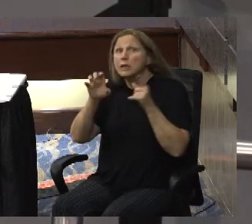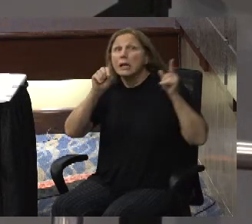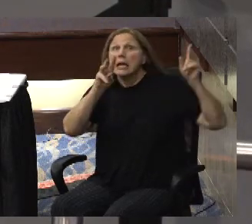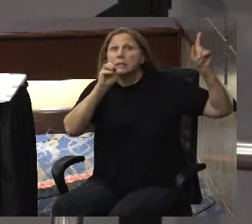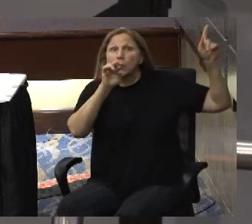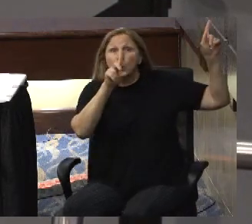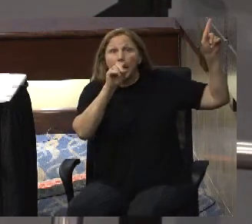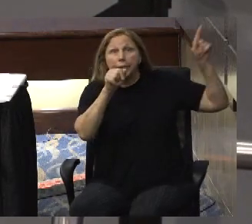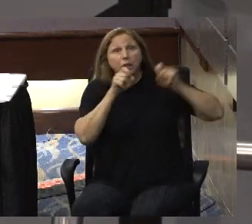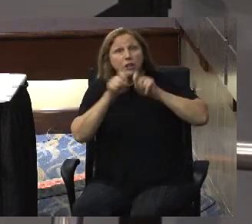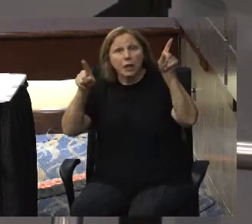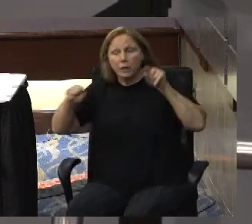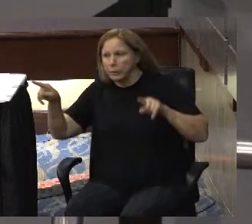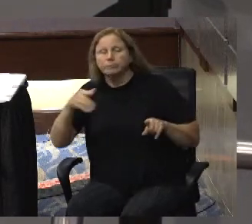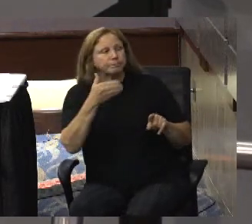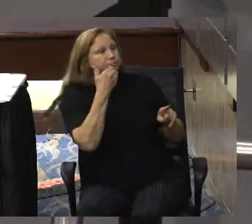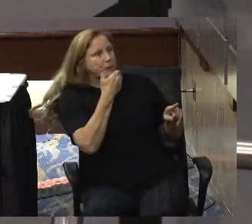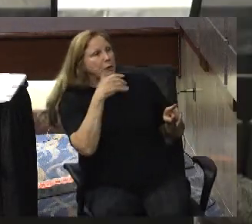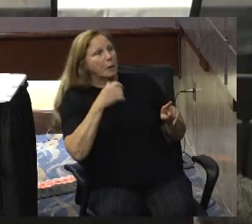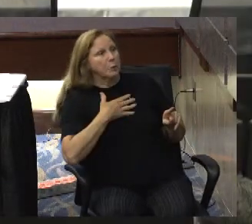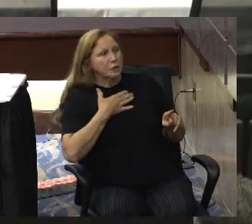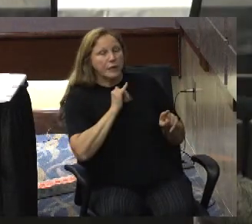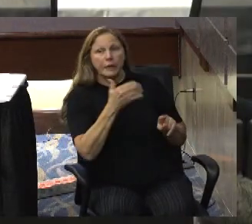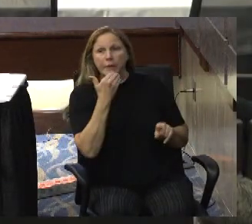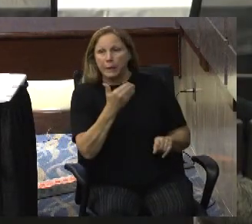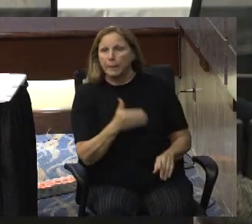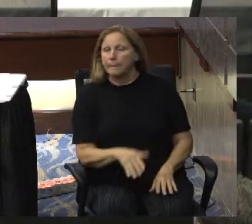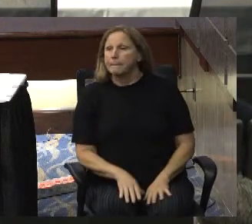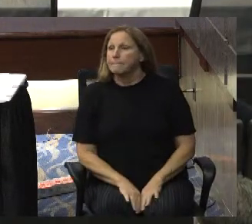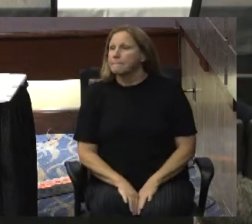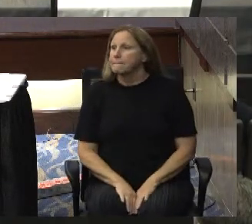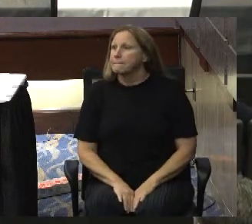can send it to y'all. I appreciate that. Thank you.